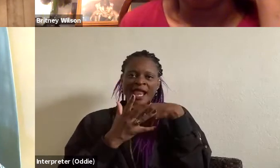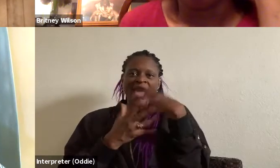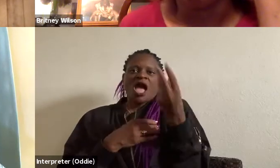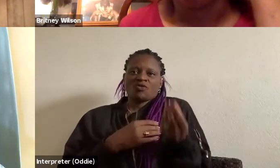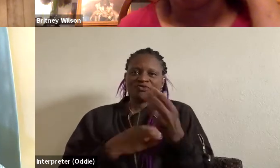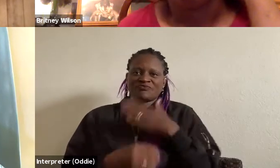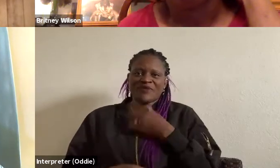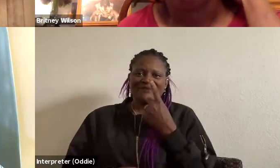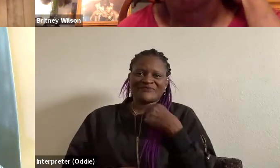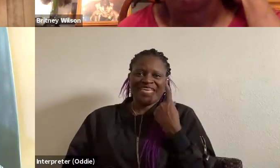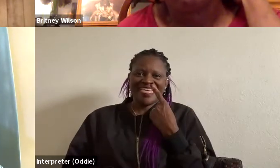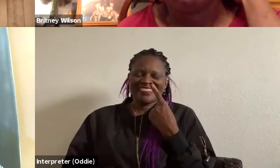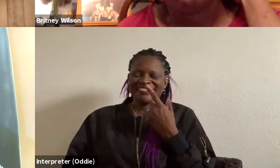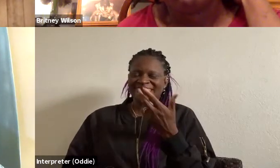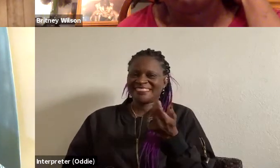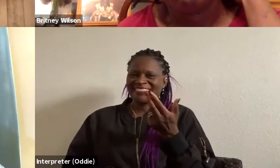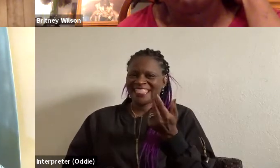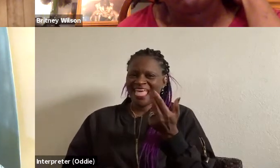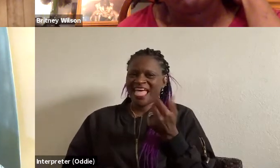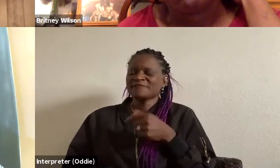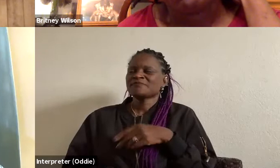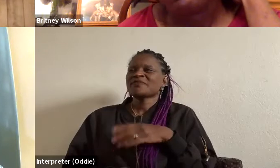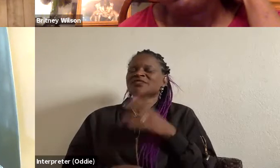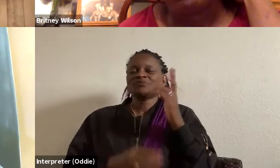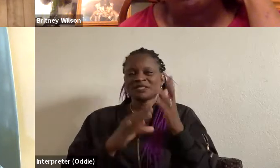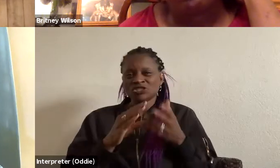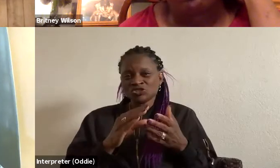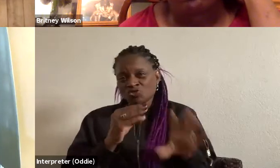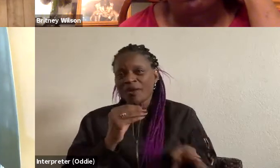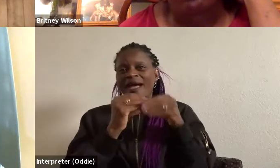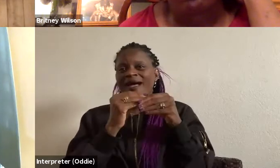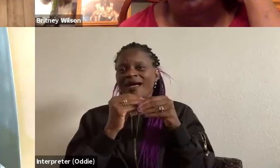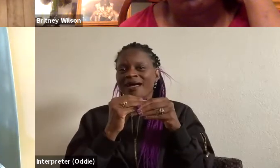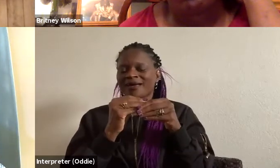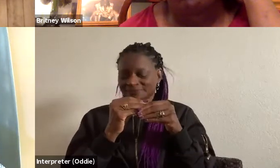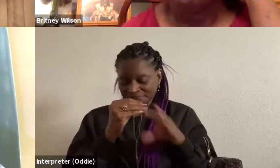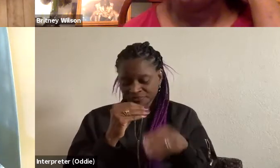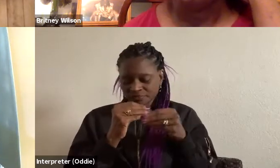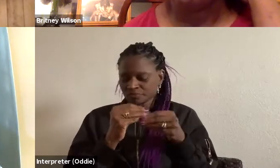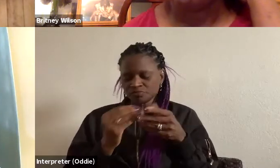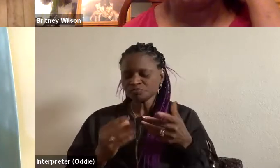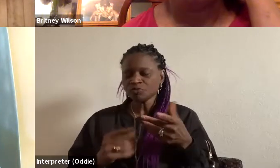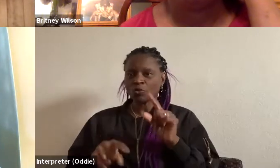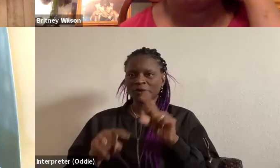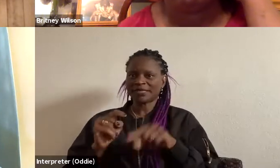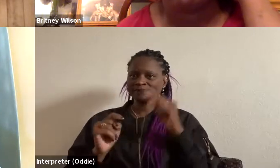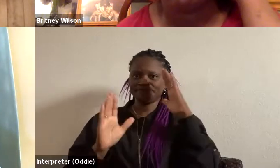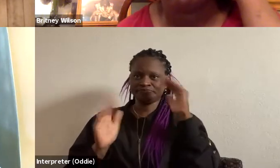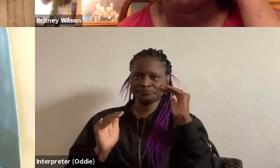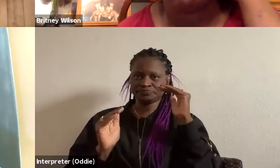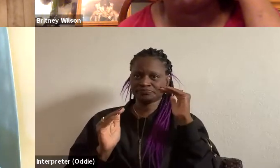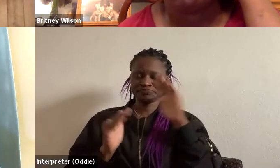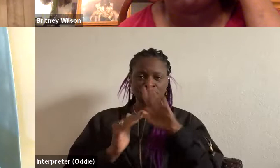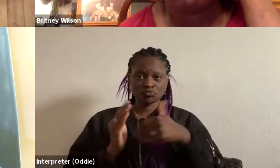that, like, piggybacking off of what you said too, we can't expect all Black people to come